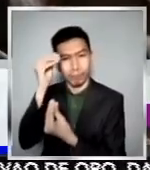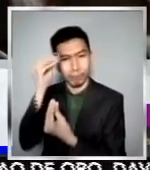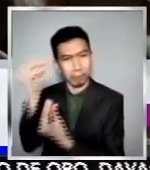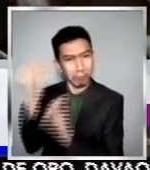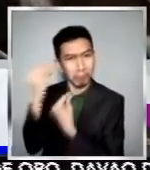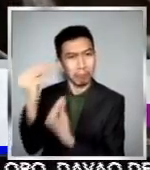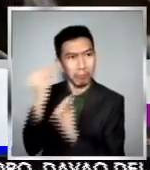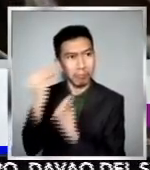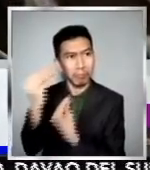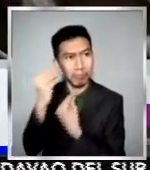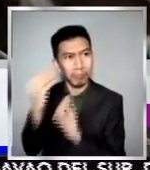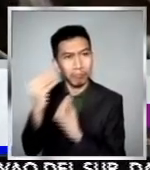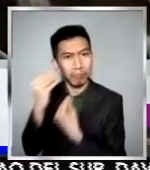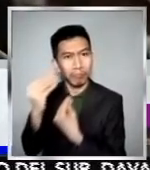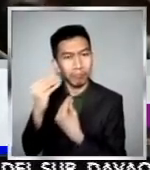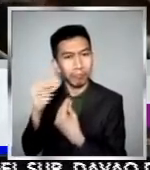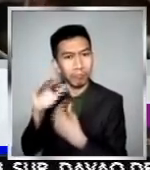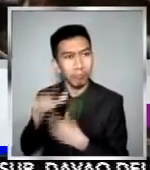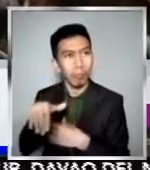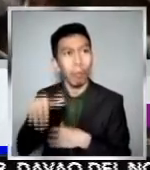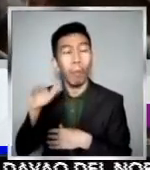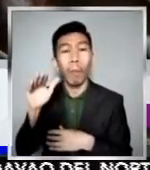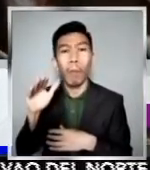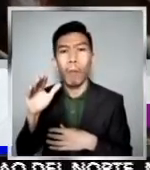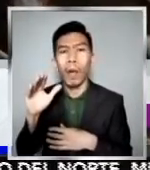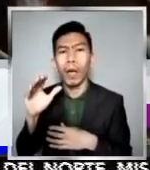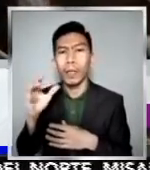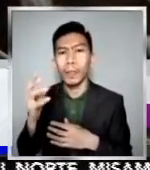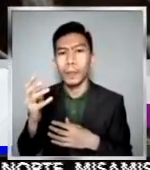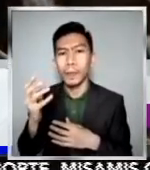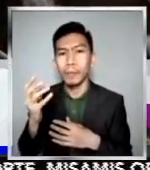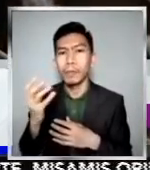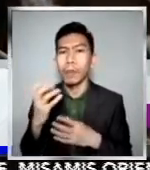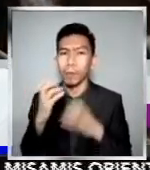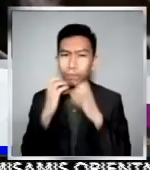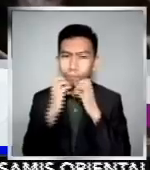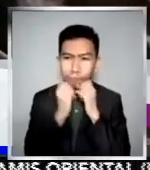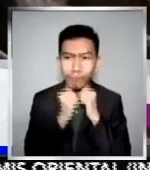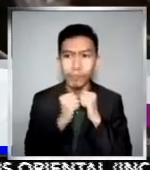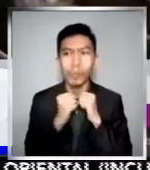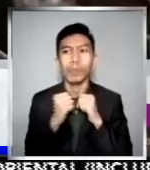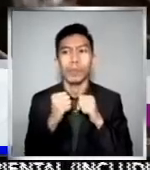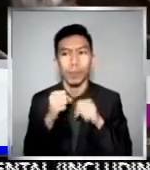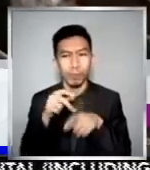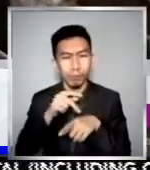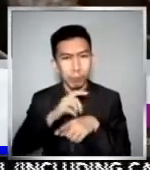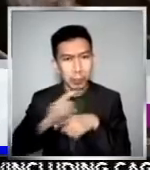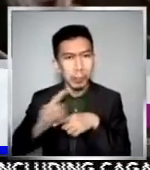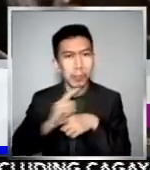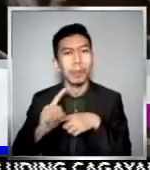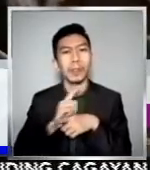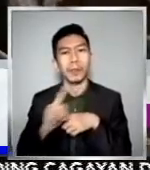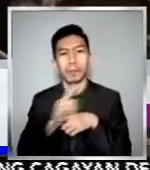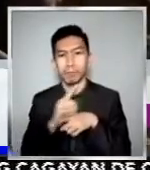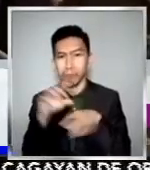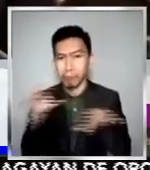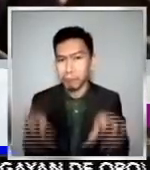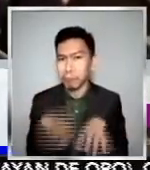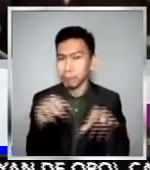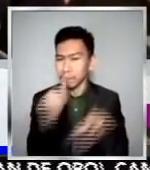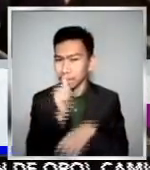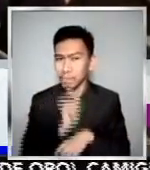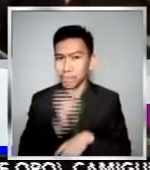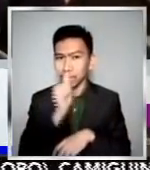And were the ones who instilled in me the value of hard work that is the foundation of my